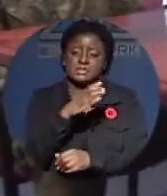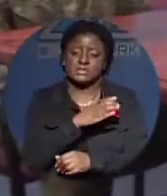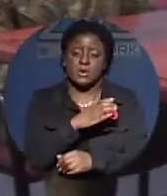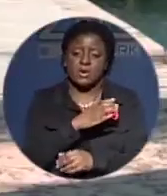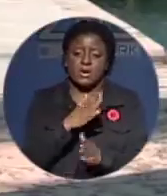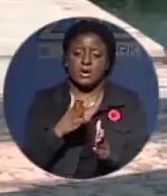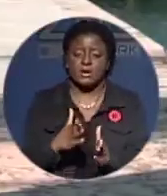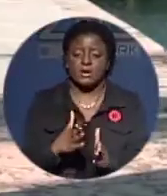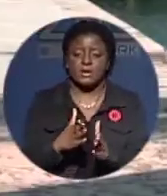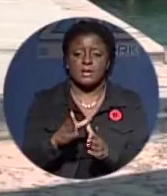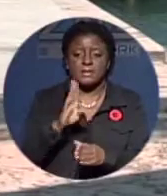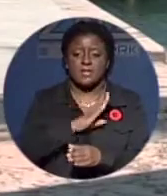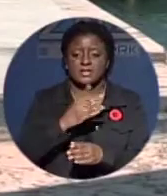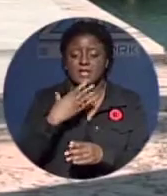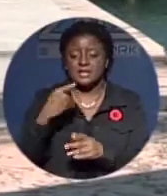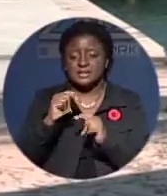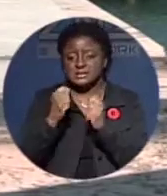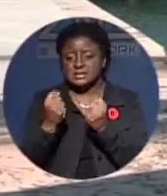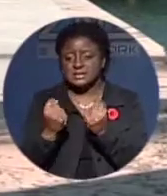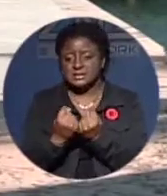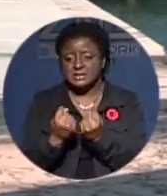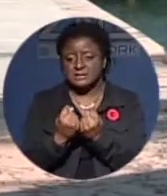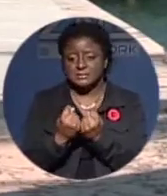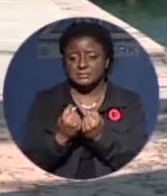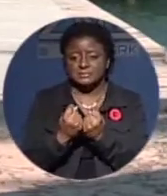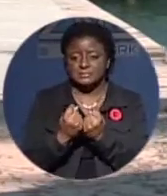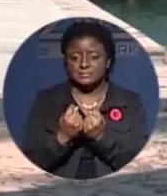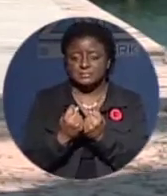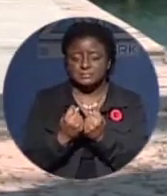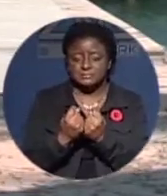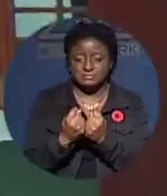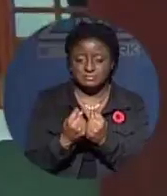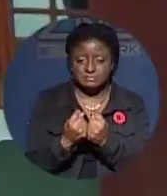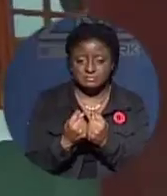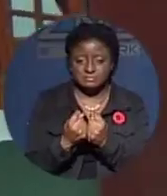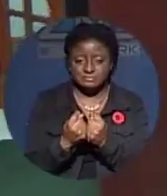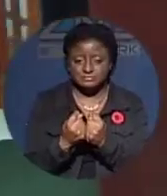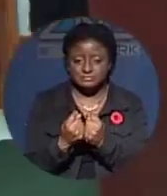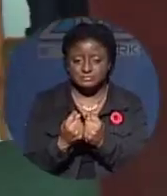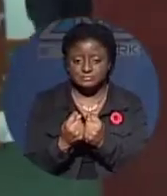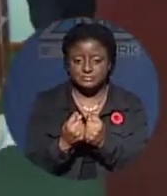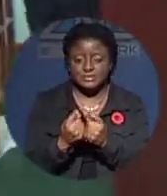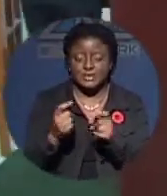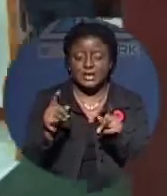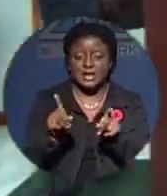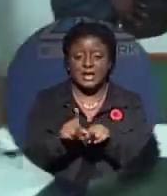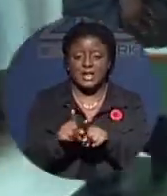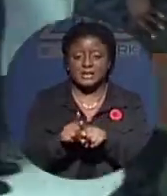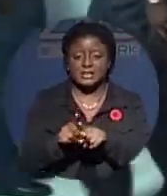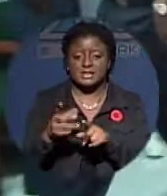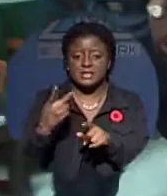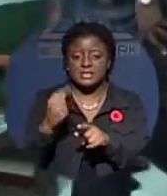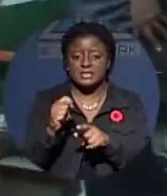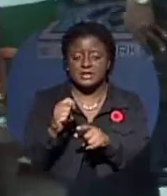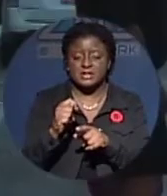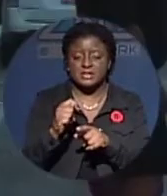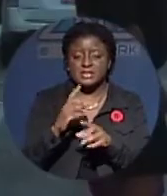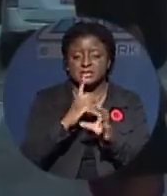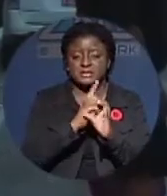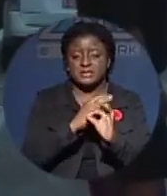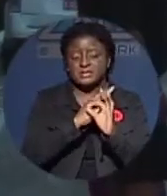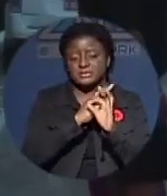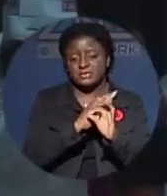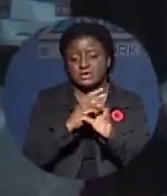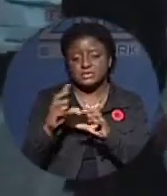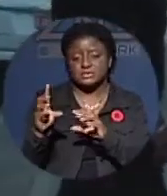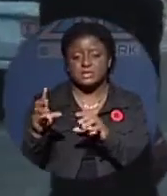anxiously await the government's fulfilled commitment to more resources as RBDF personnel execute their primary mission of border